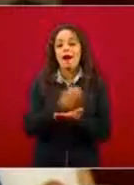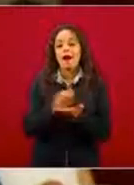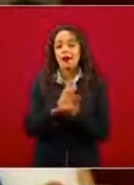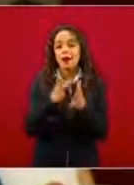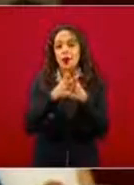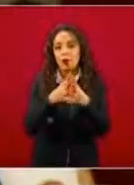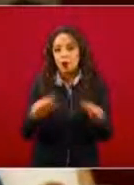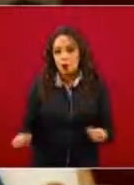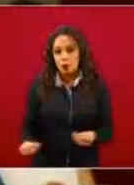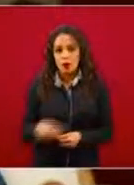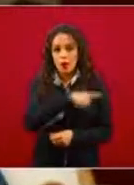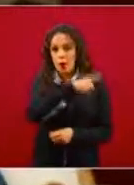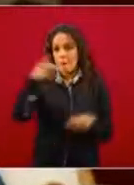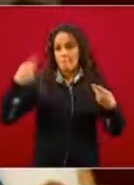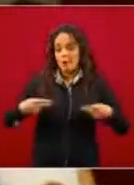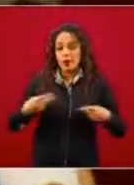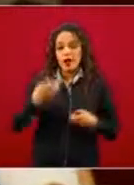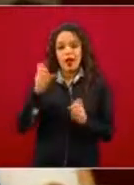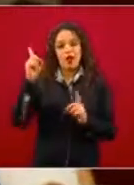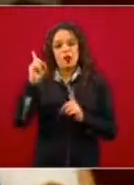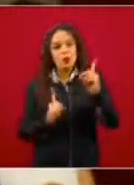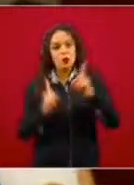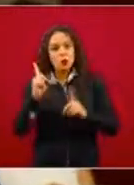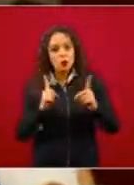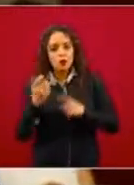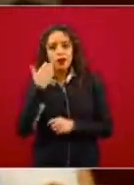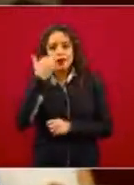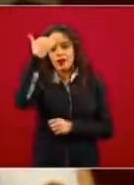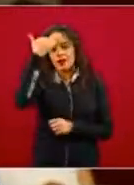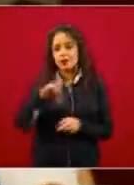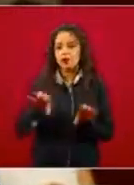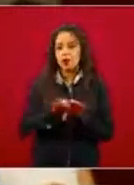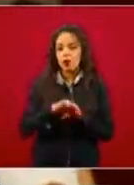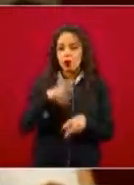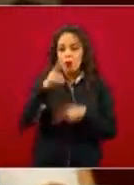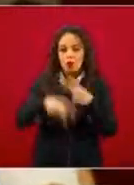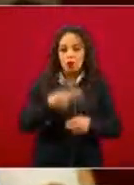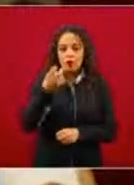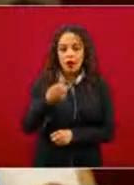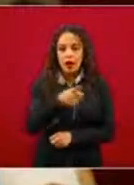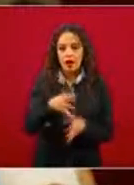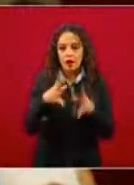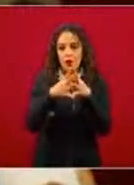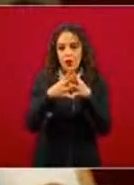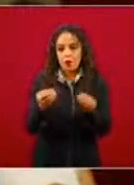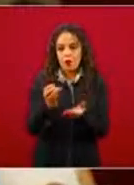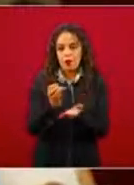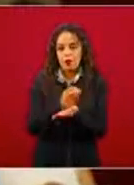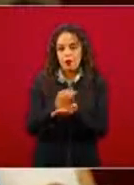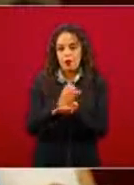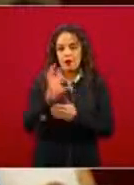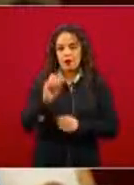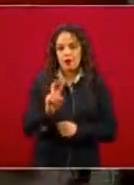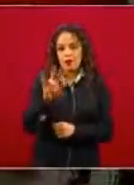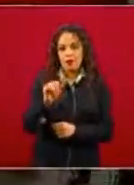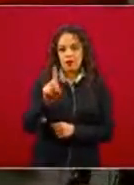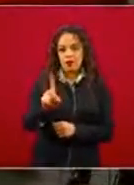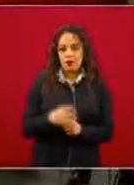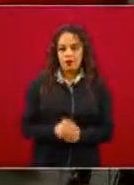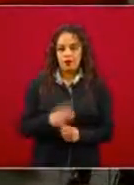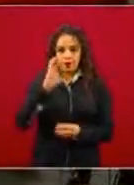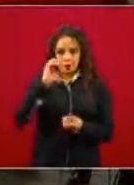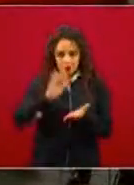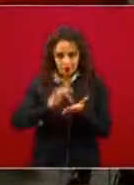How this disease were manifested in their recovery? What's the scenario for that particular